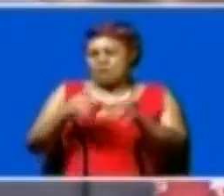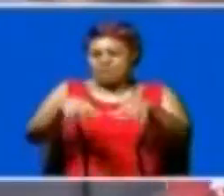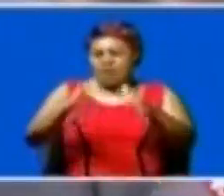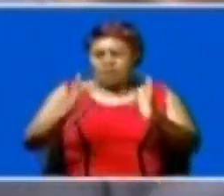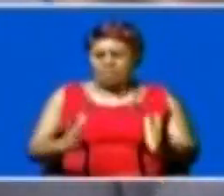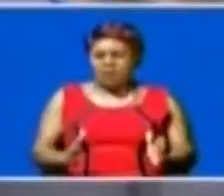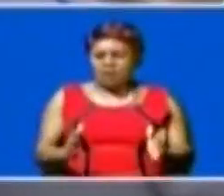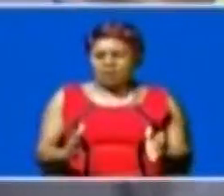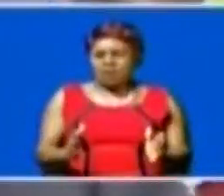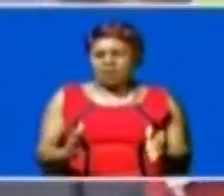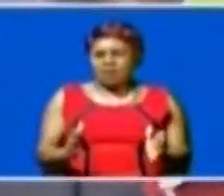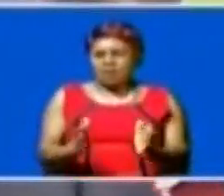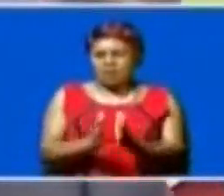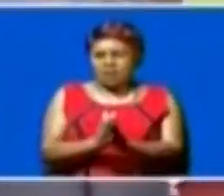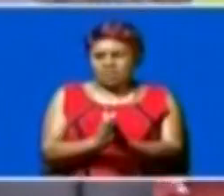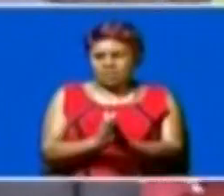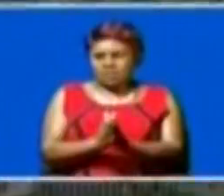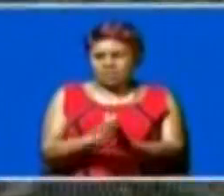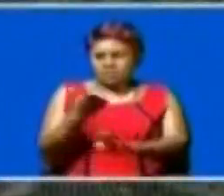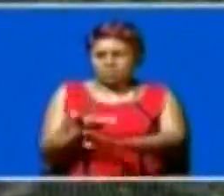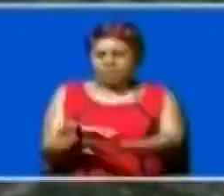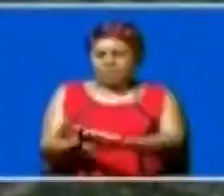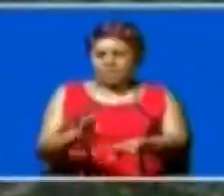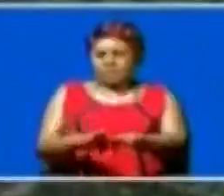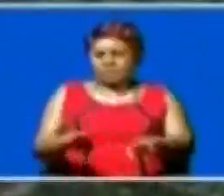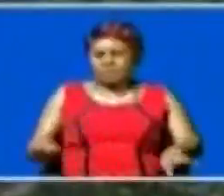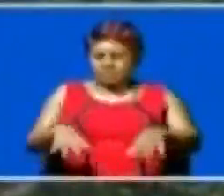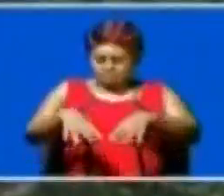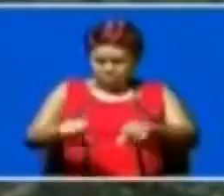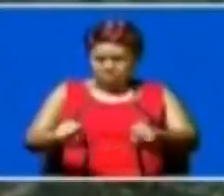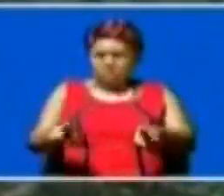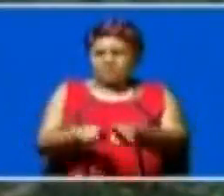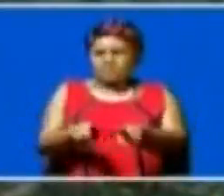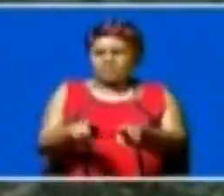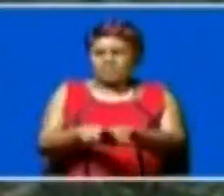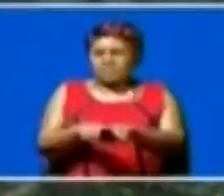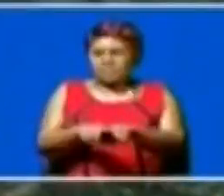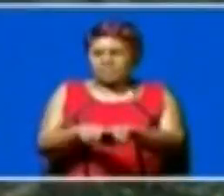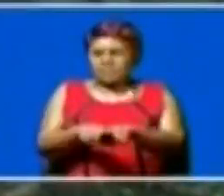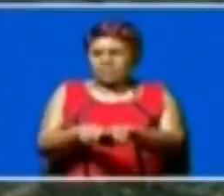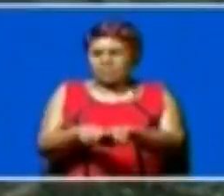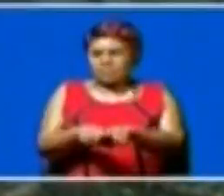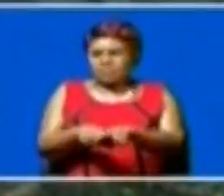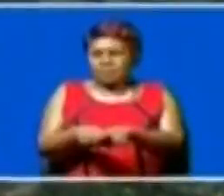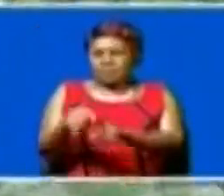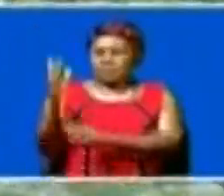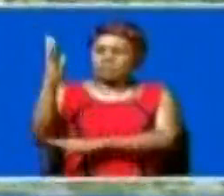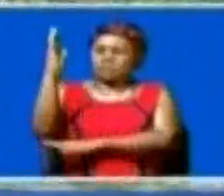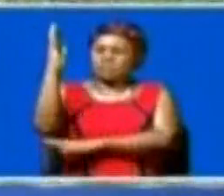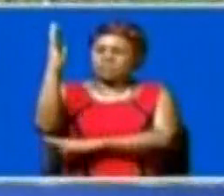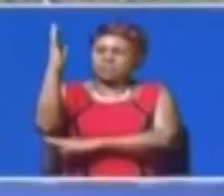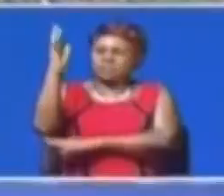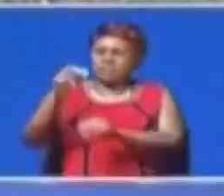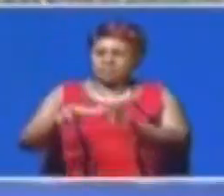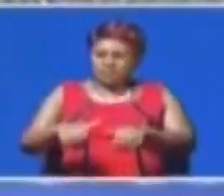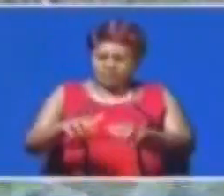boundaries between the farmers and also the swamp. Besides encroachment, presence of exotic tree species such as the eucalyptus,